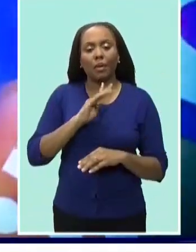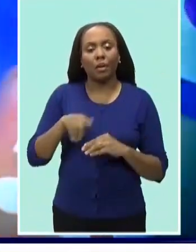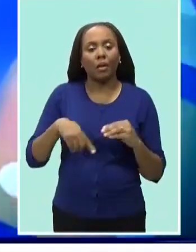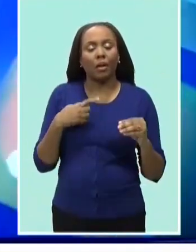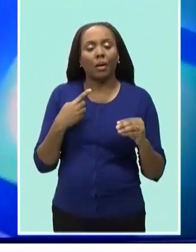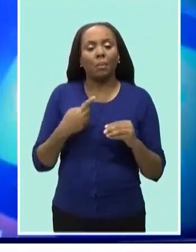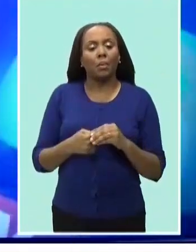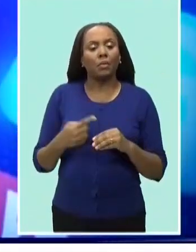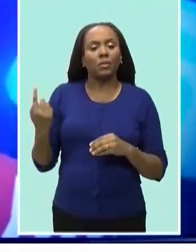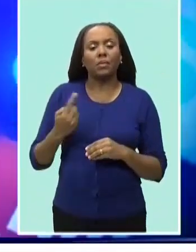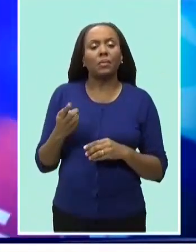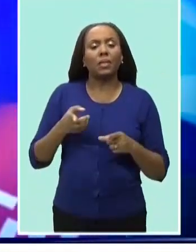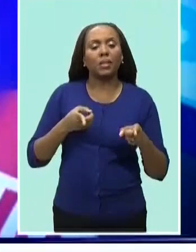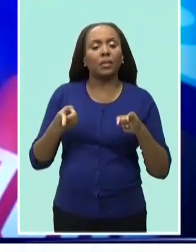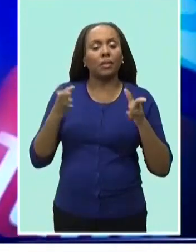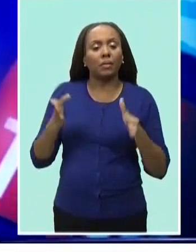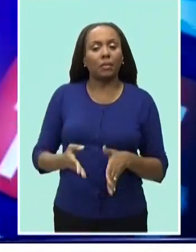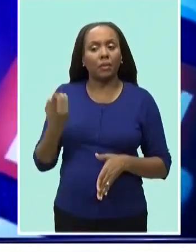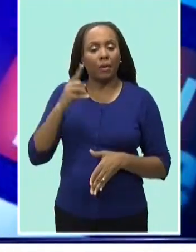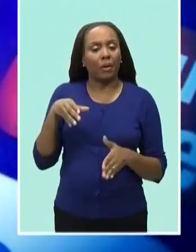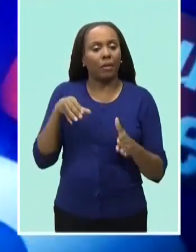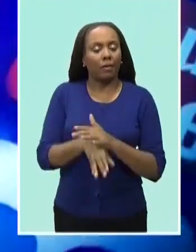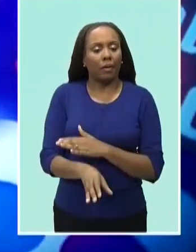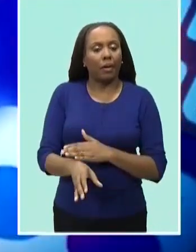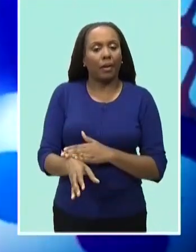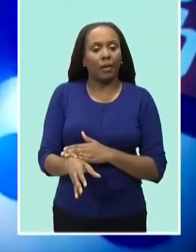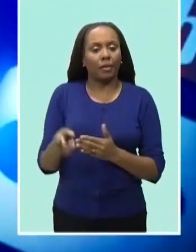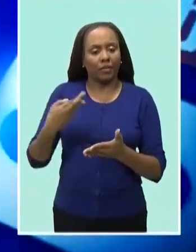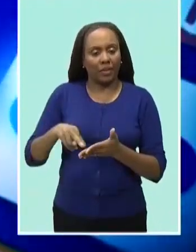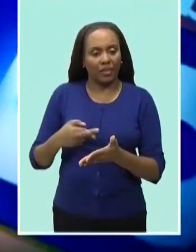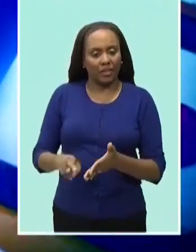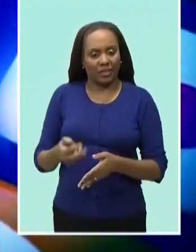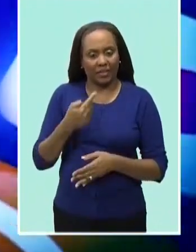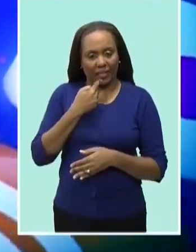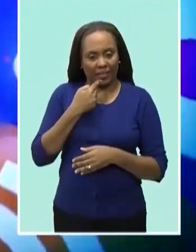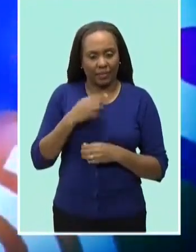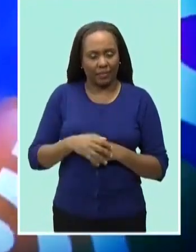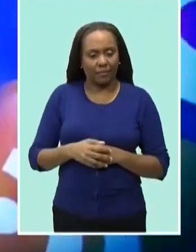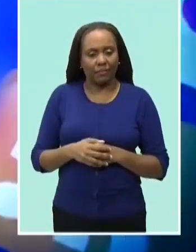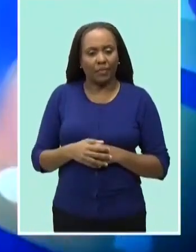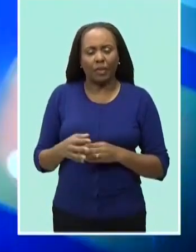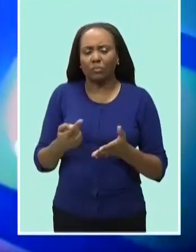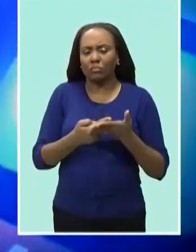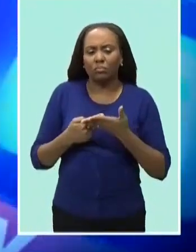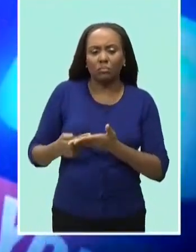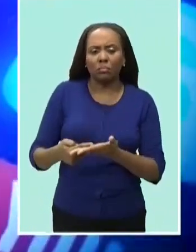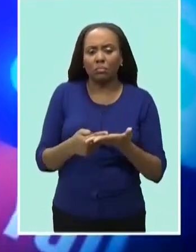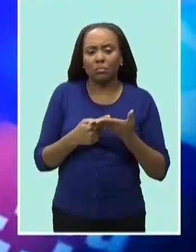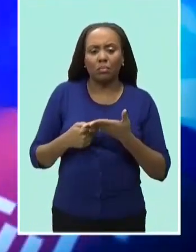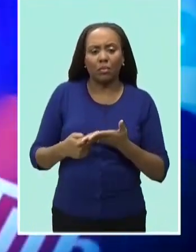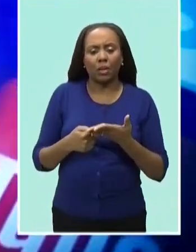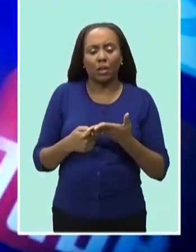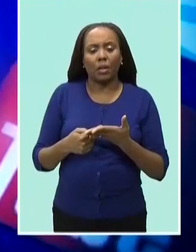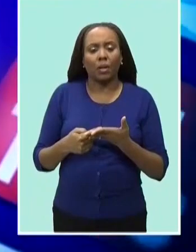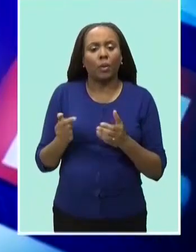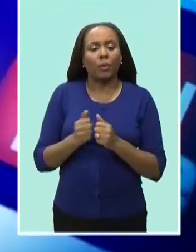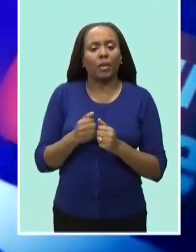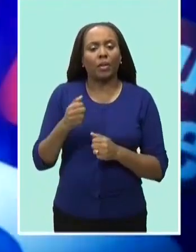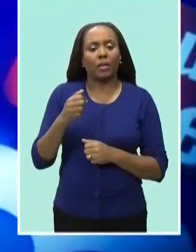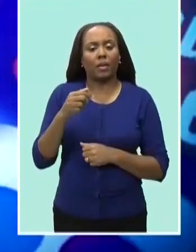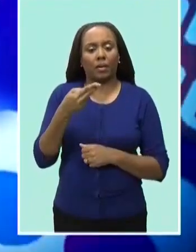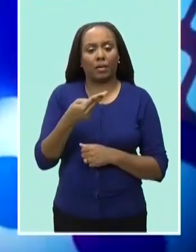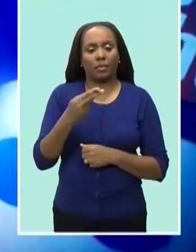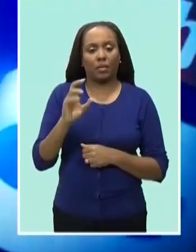about a statement made by Director of the Criminal Justice Research Unit, Cheryl Willoughby. During a discussion hosted by the Harrison College